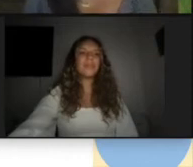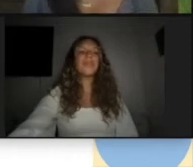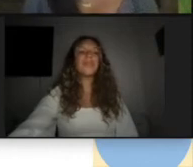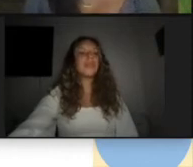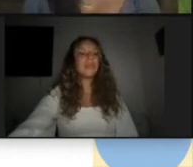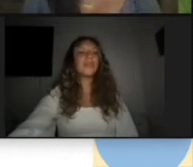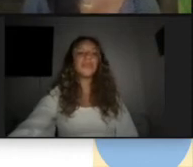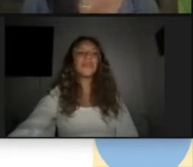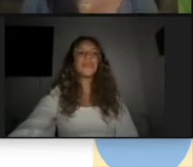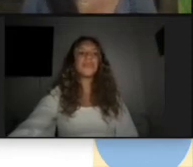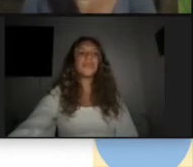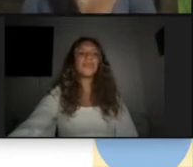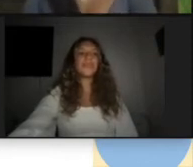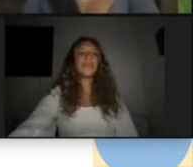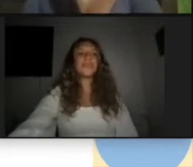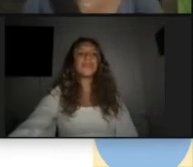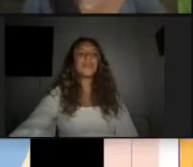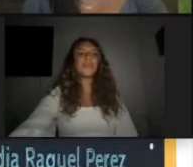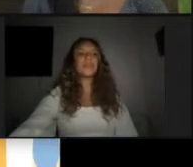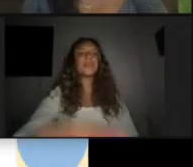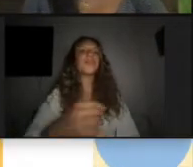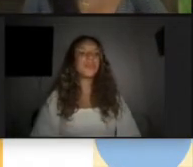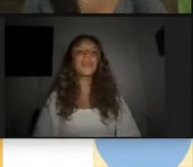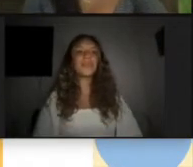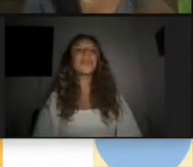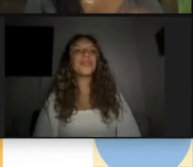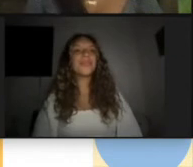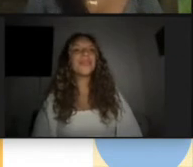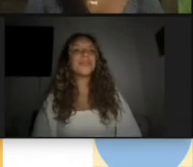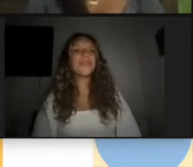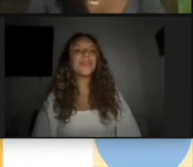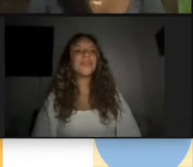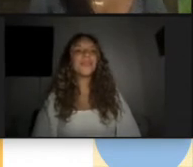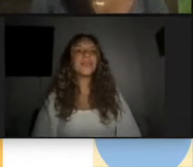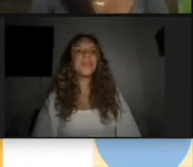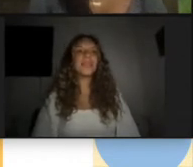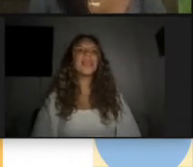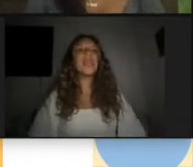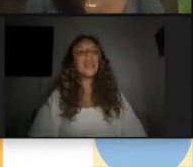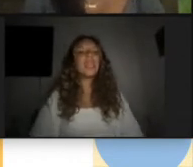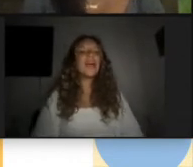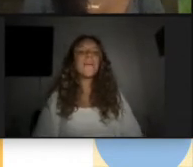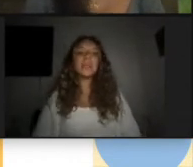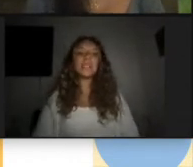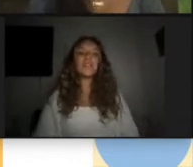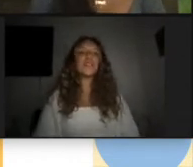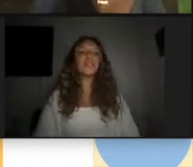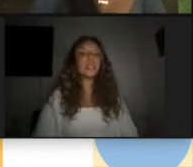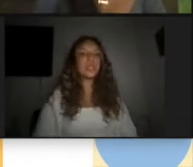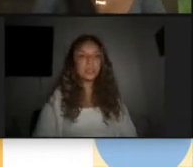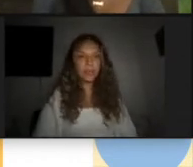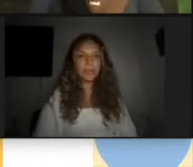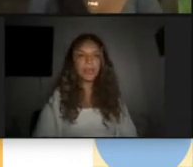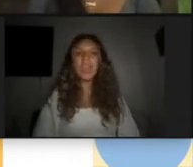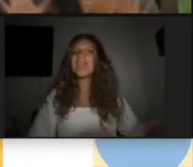take advantage guys take advantage now a message from